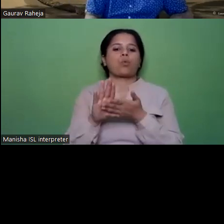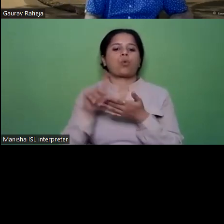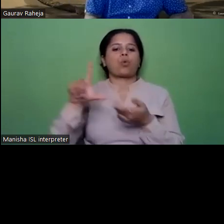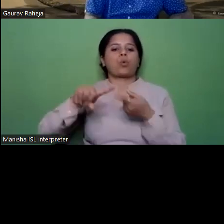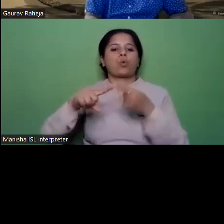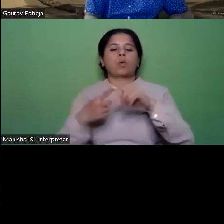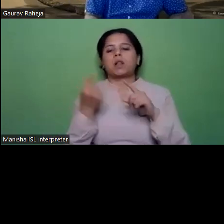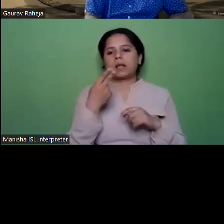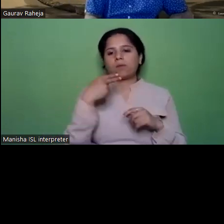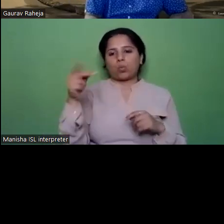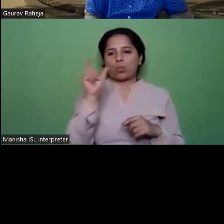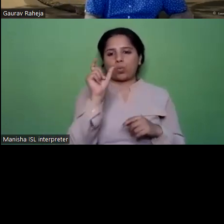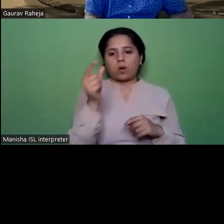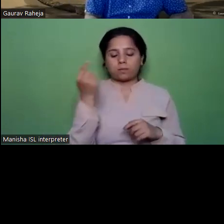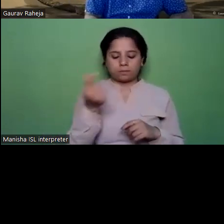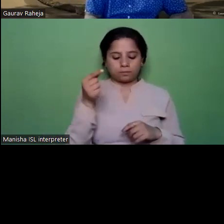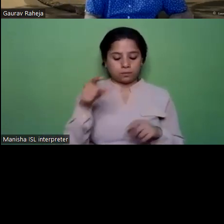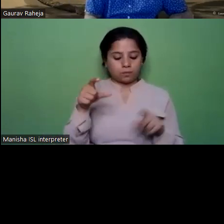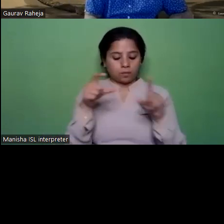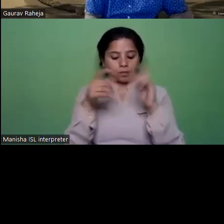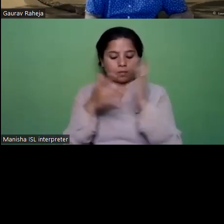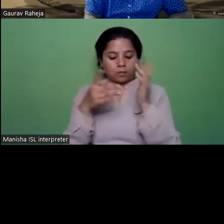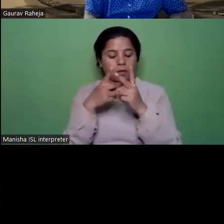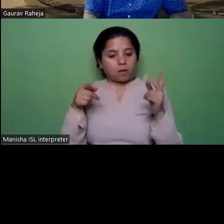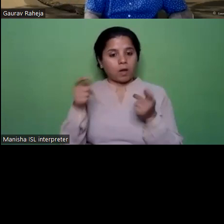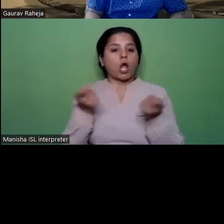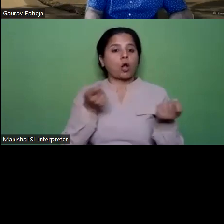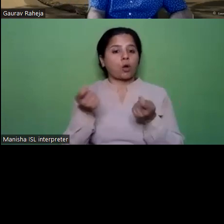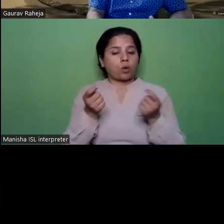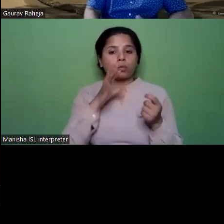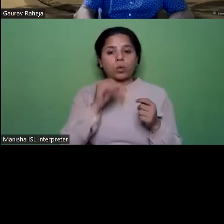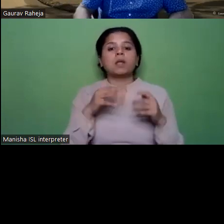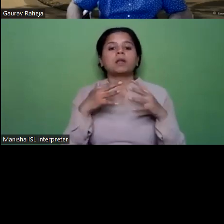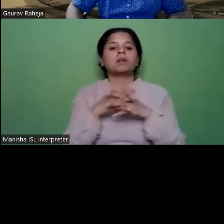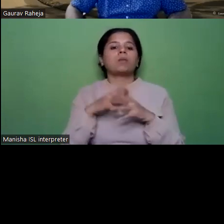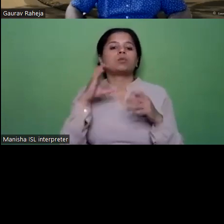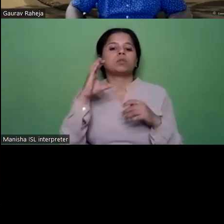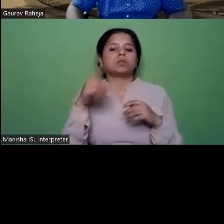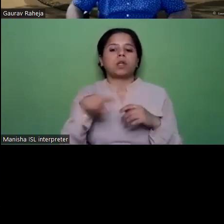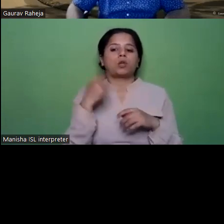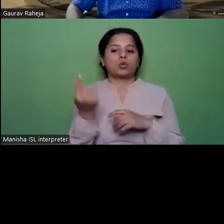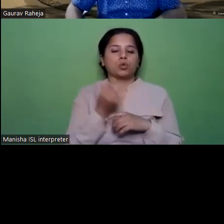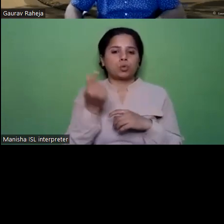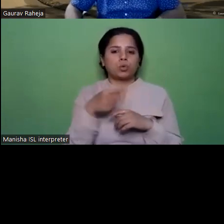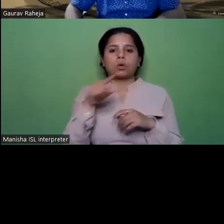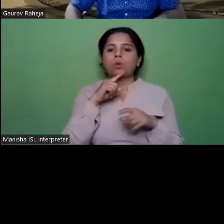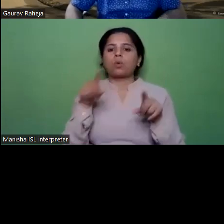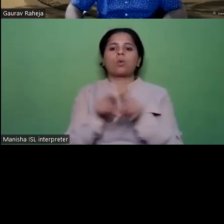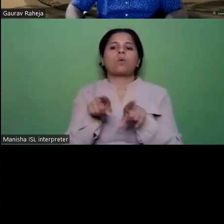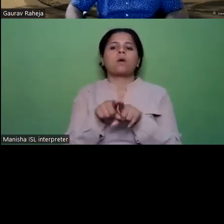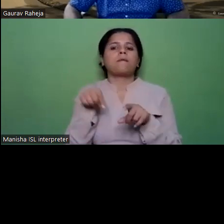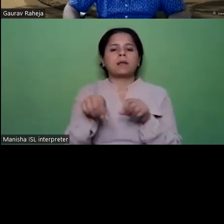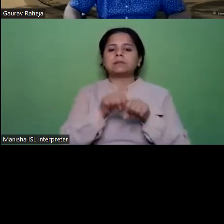here it's a digital control for the use of WC, and you find it's also a hands-free